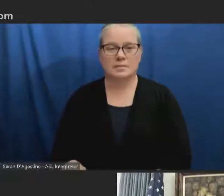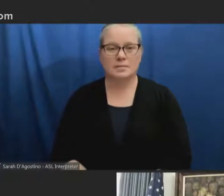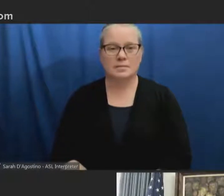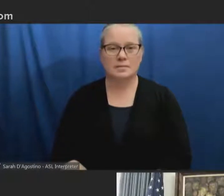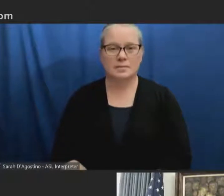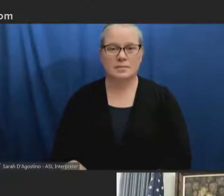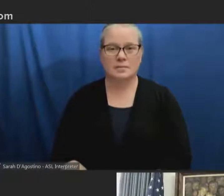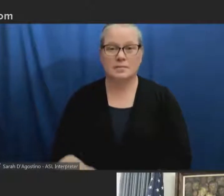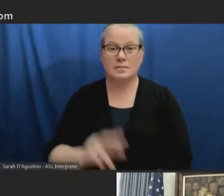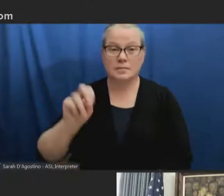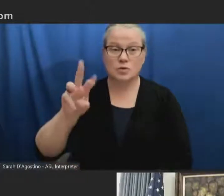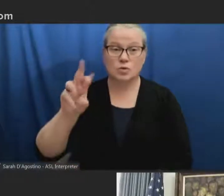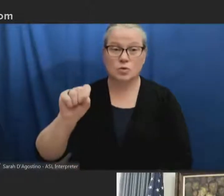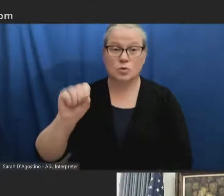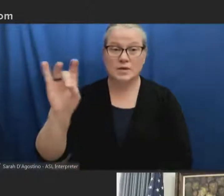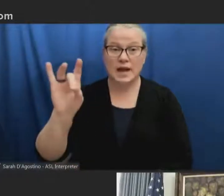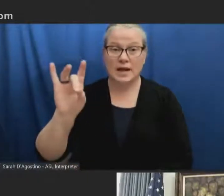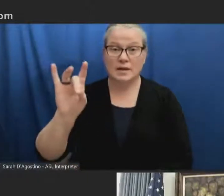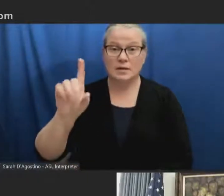News 8.